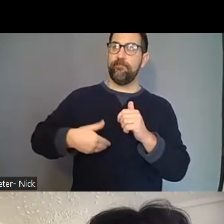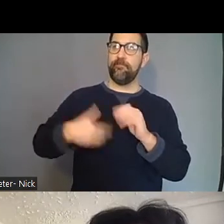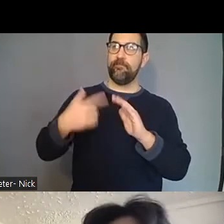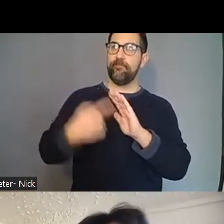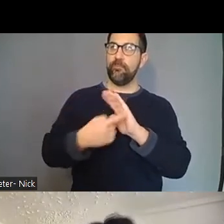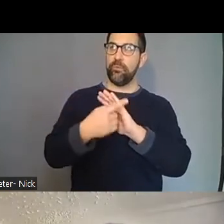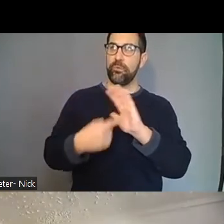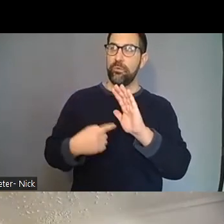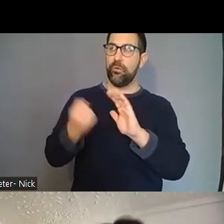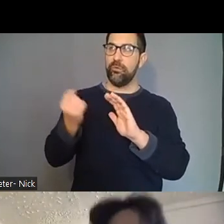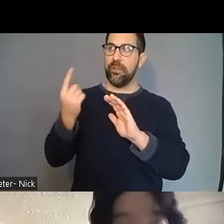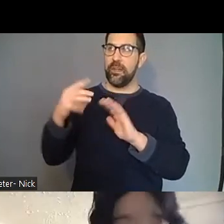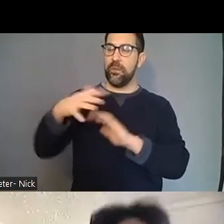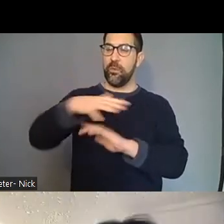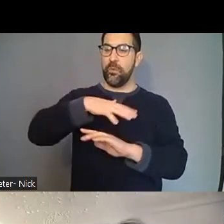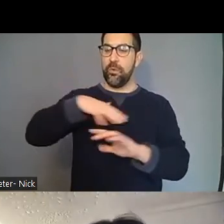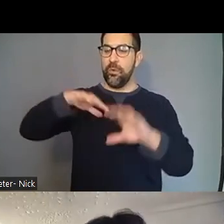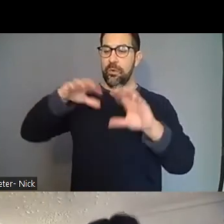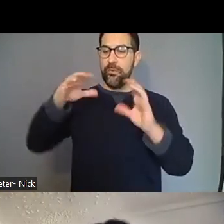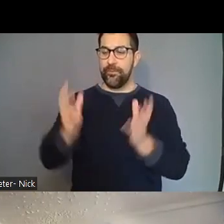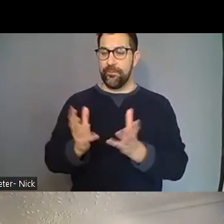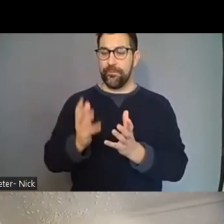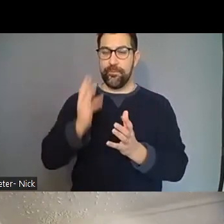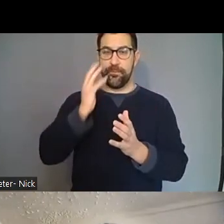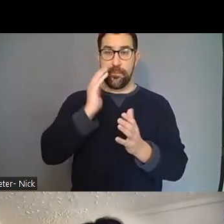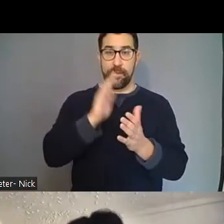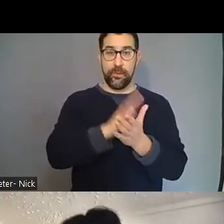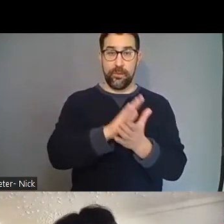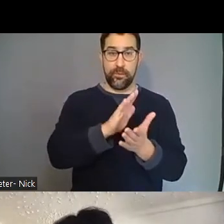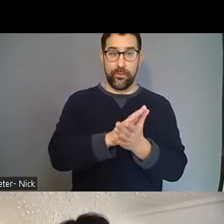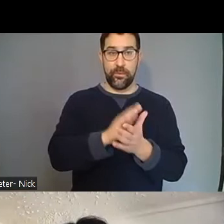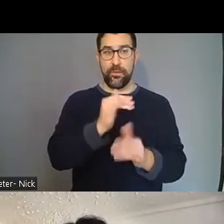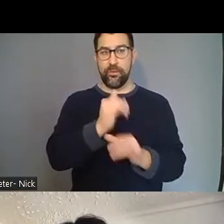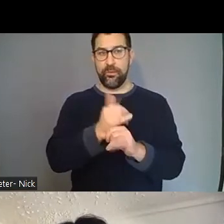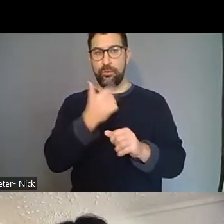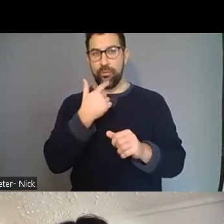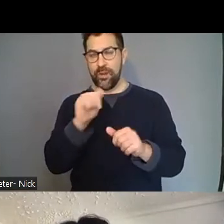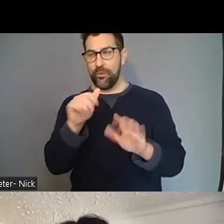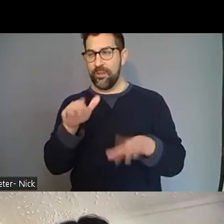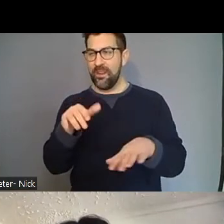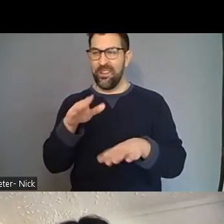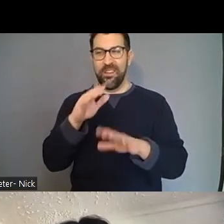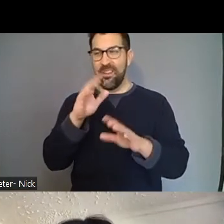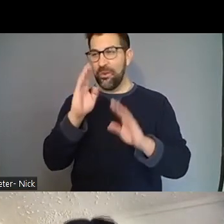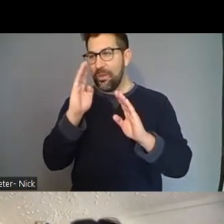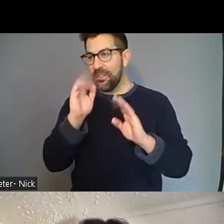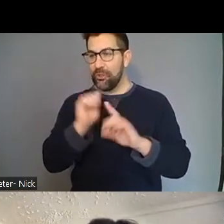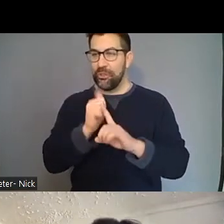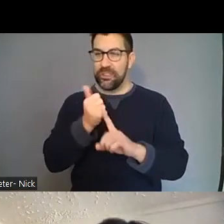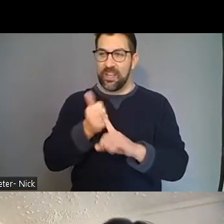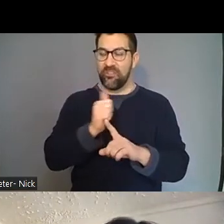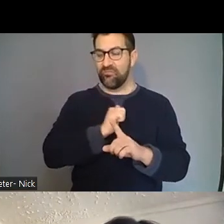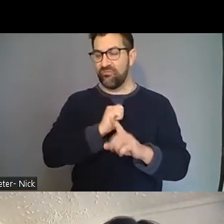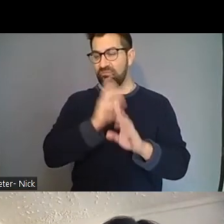you, when we know that school and so many institutions try to make us forget, right, so not to listen to ourselves. You still have the